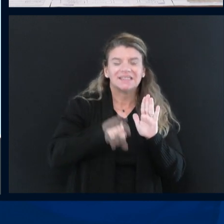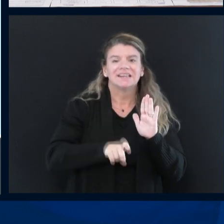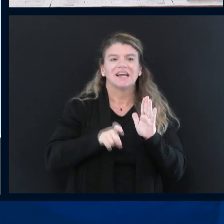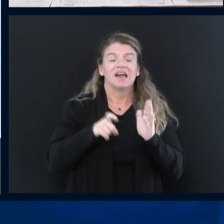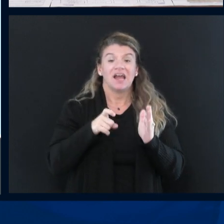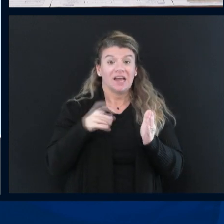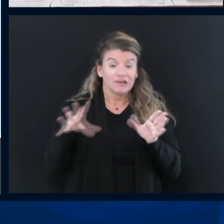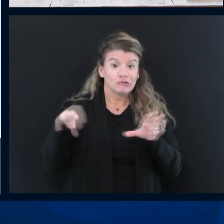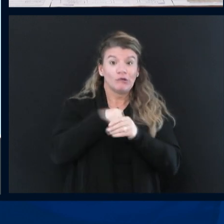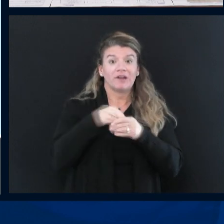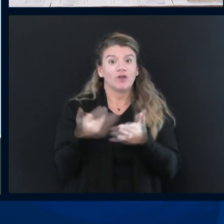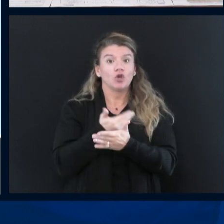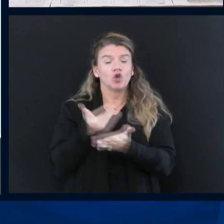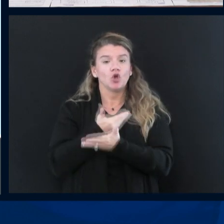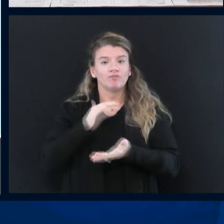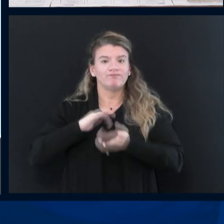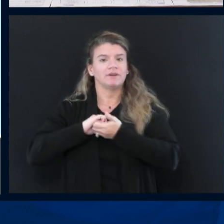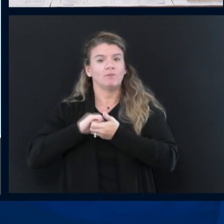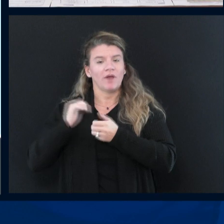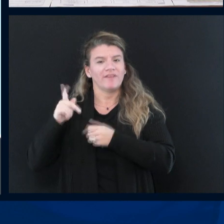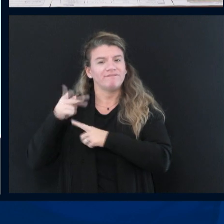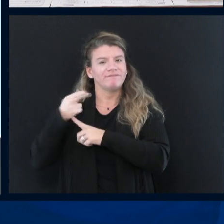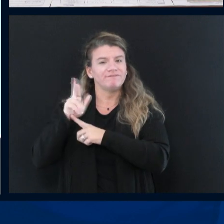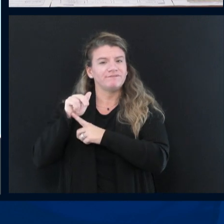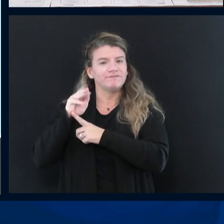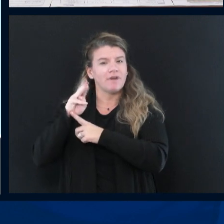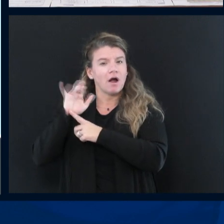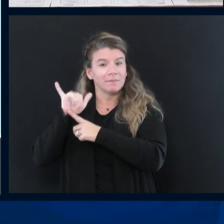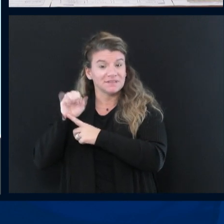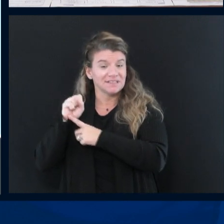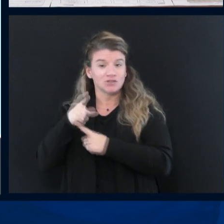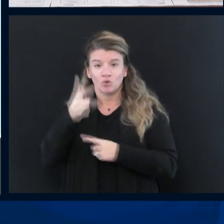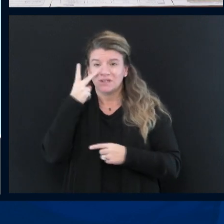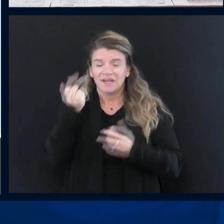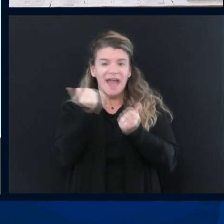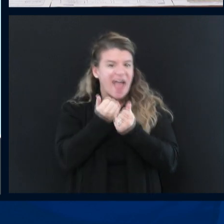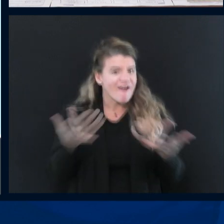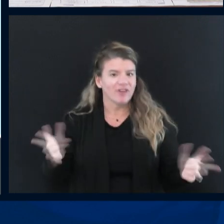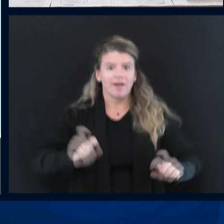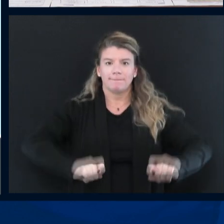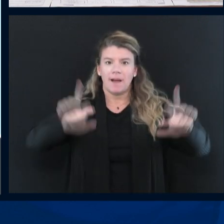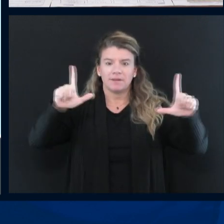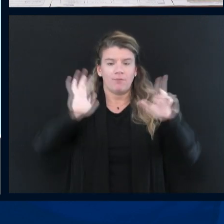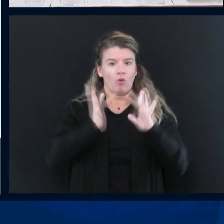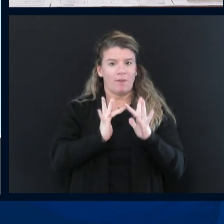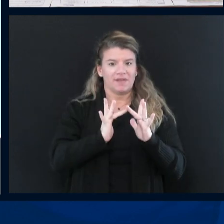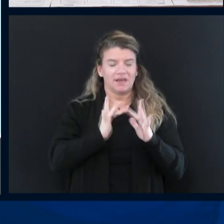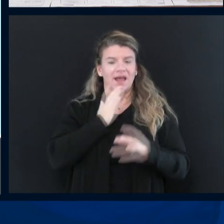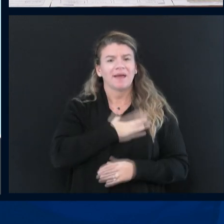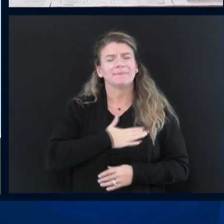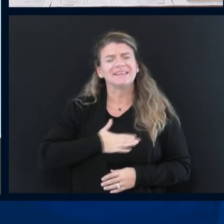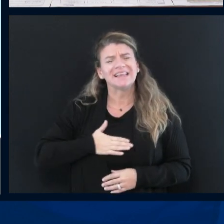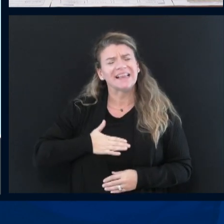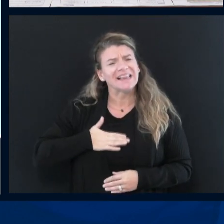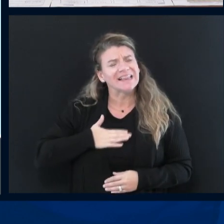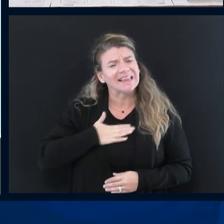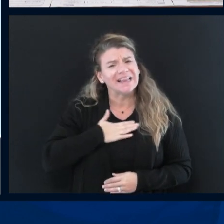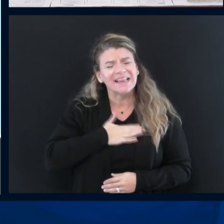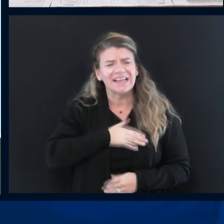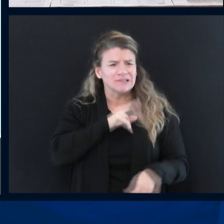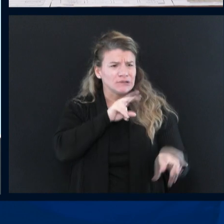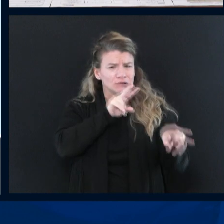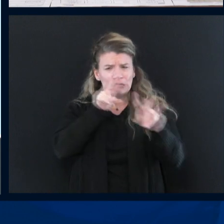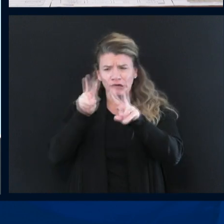new pharmacy partners and all that stuff is all up on our website. Please take advantage of